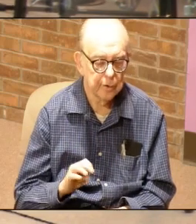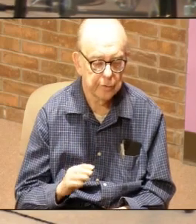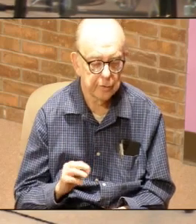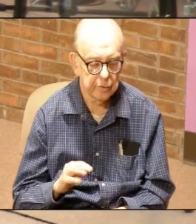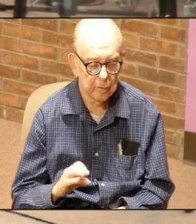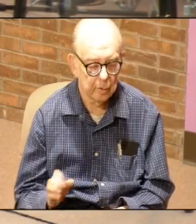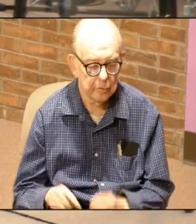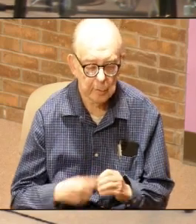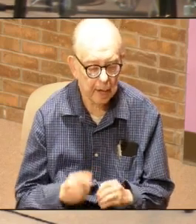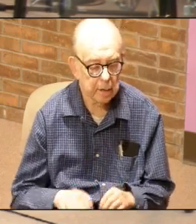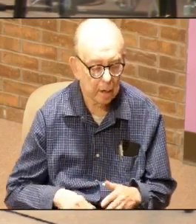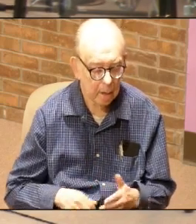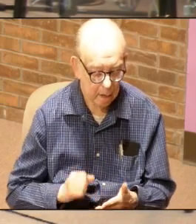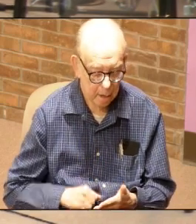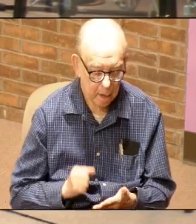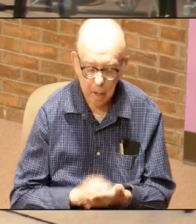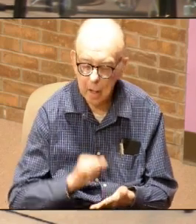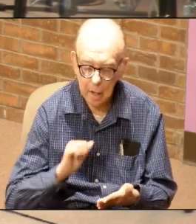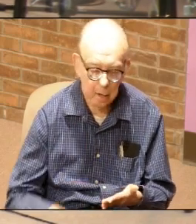about abortion.